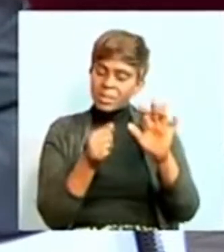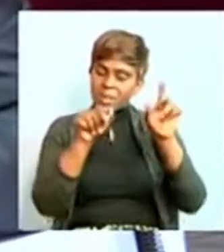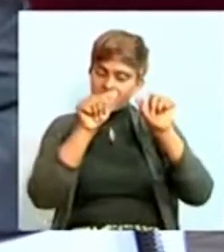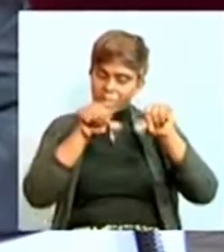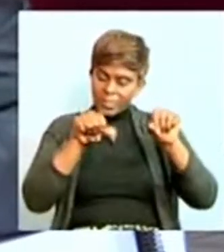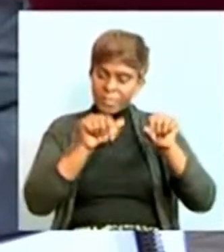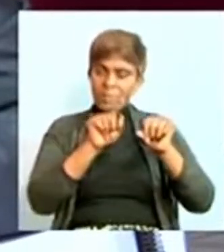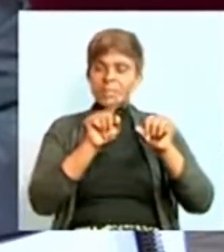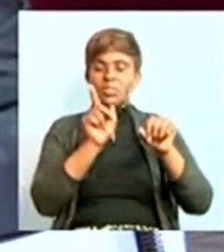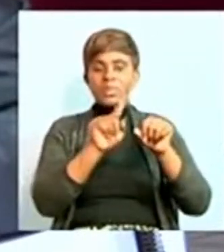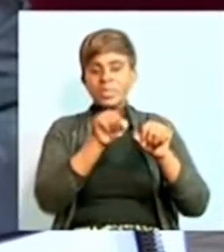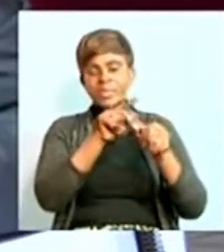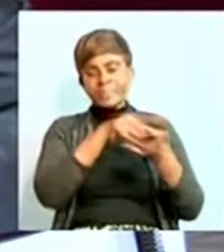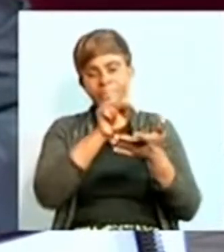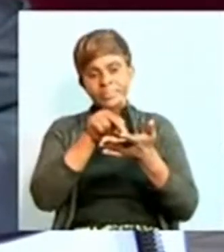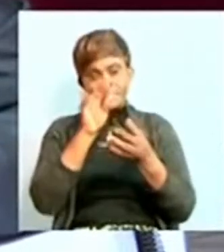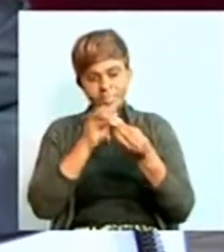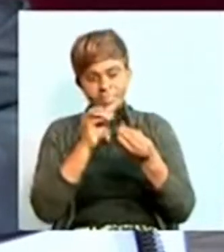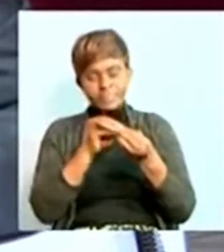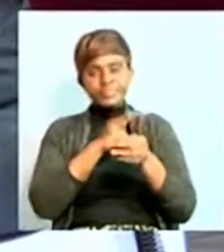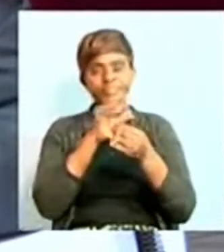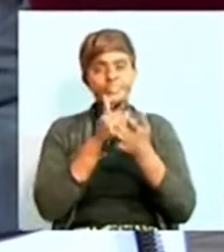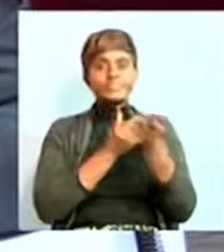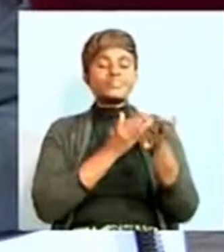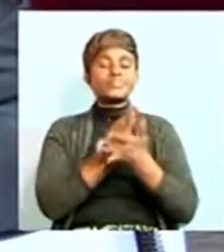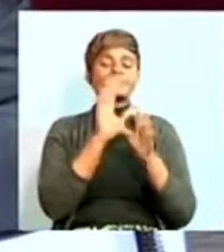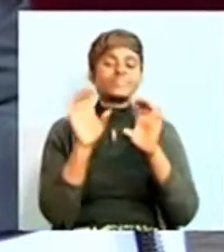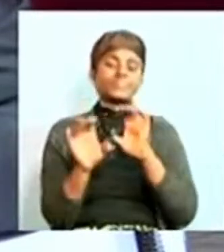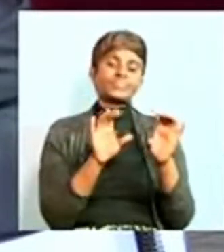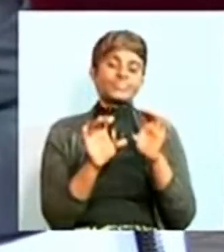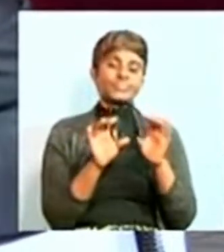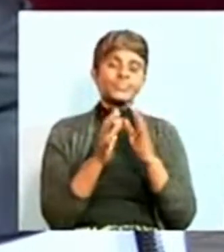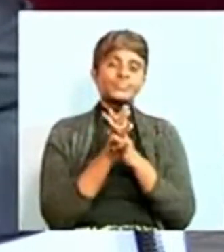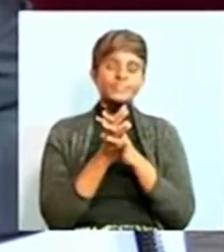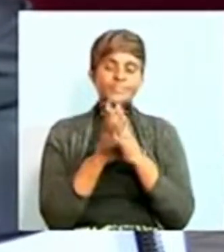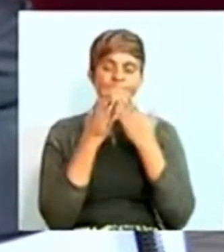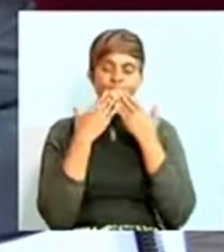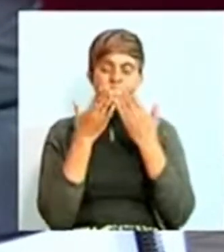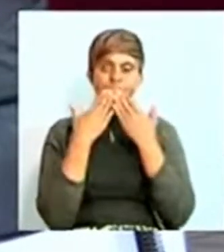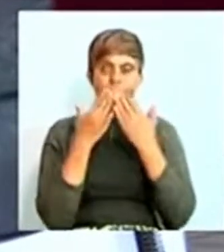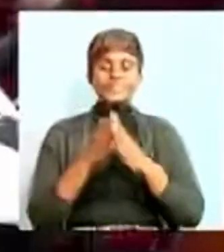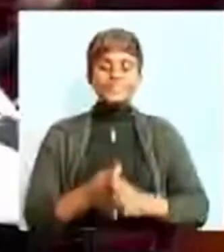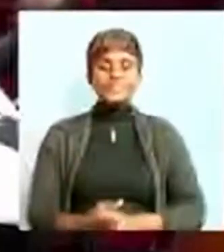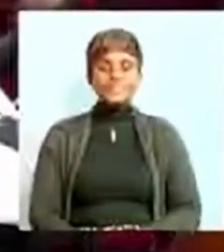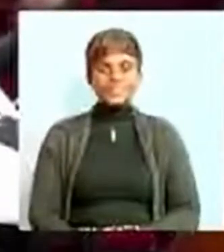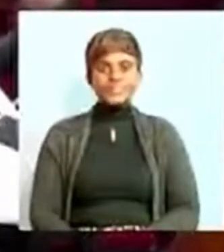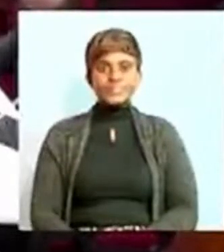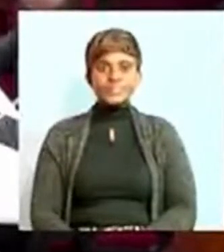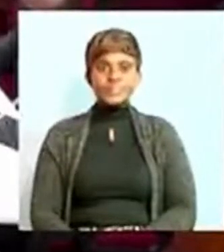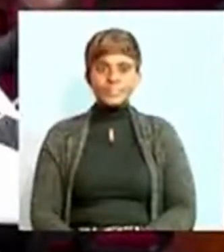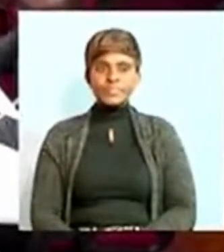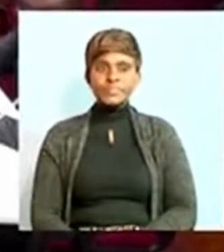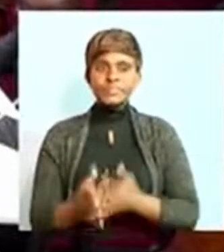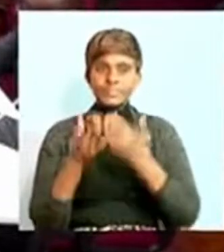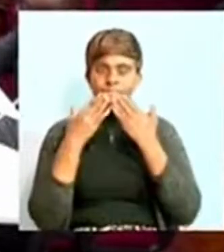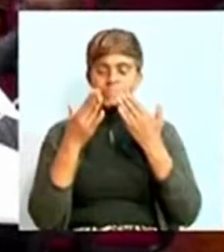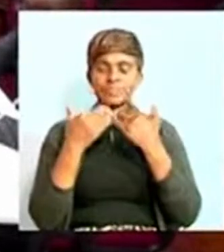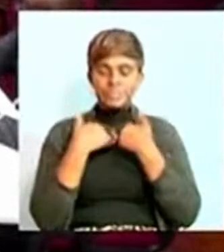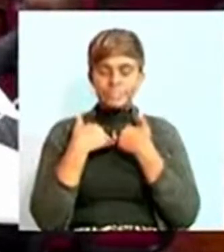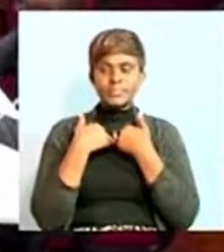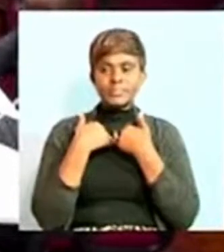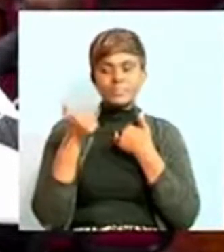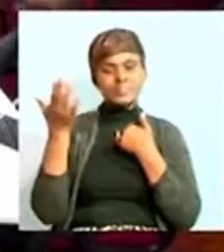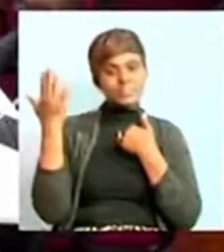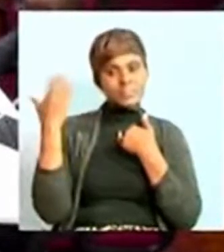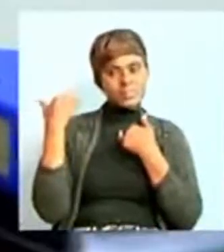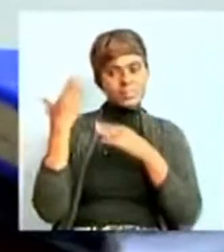whether those payments are correctly done. Thank you. Thank you. There was an earlier